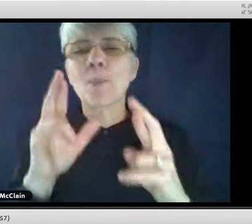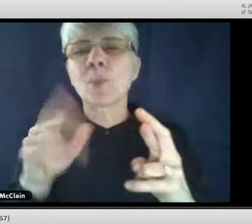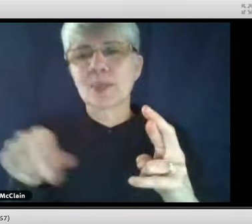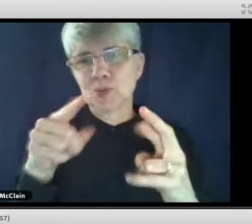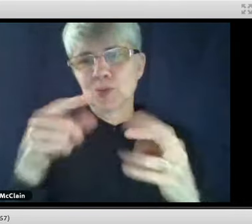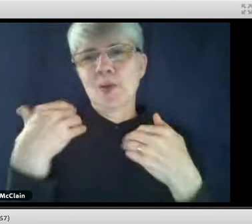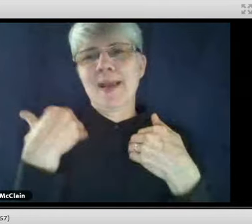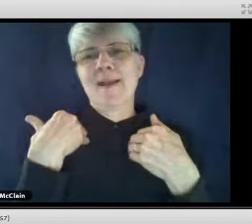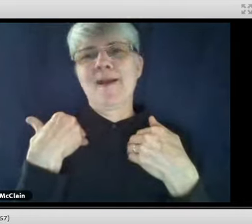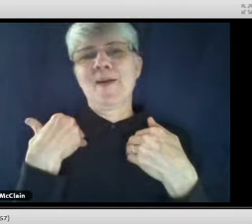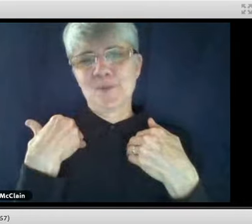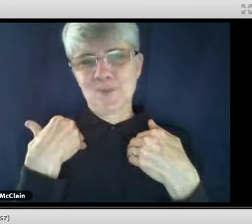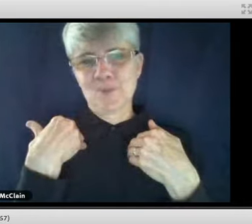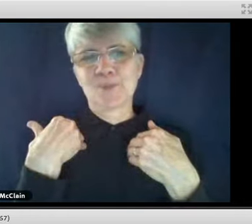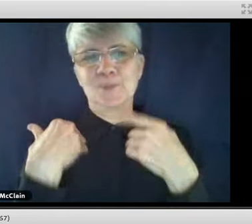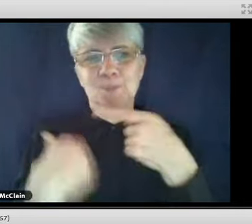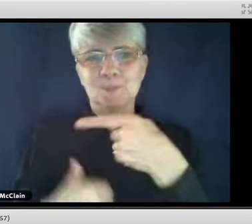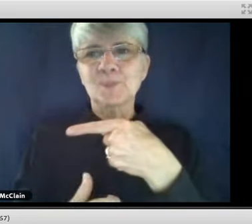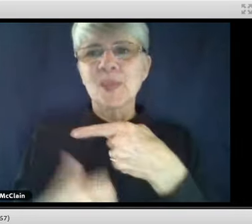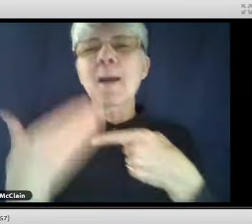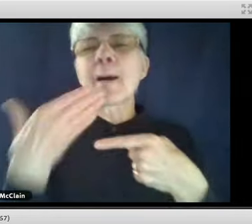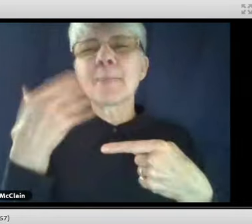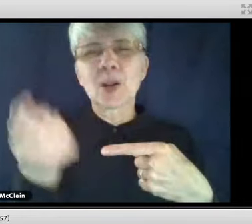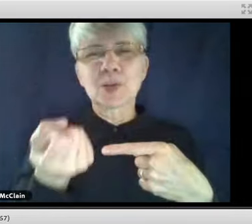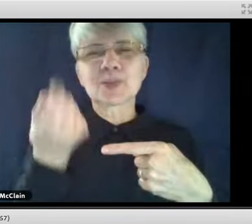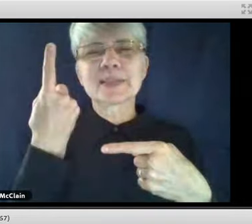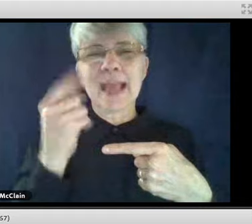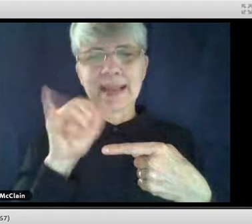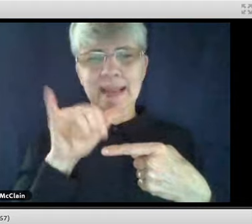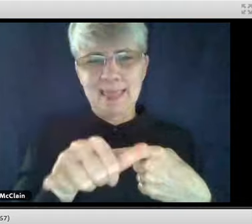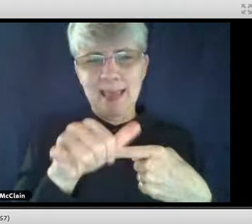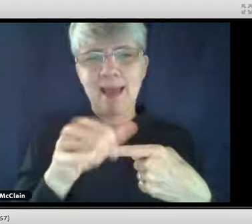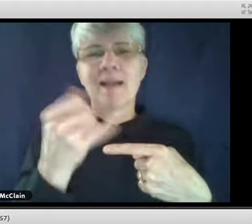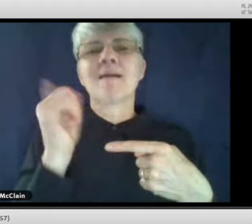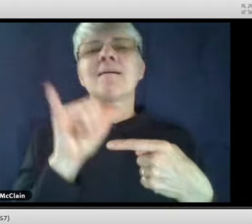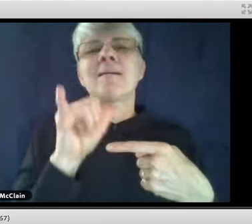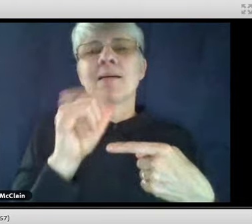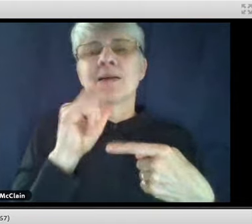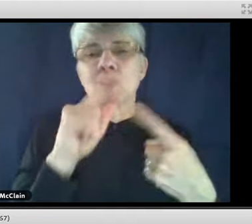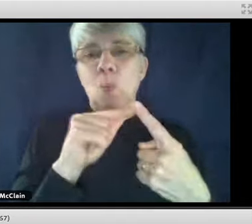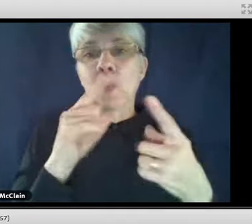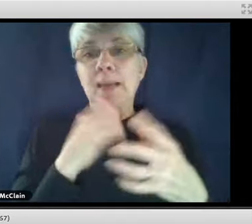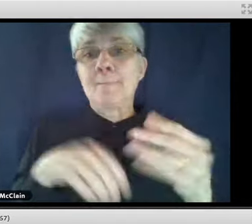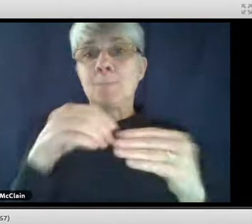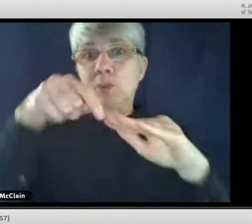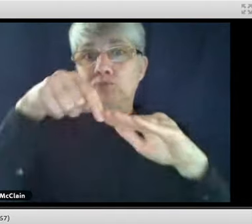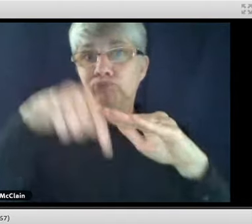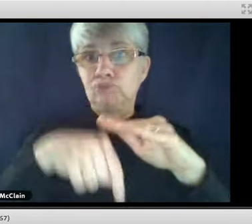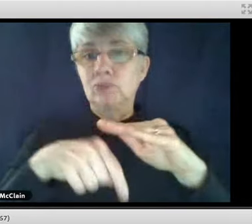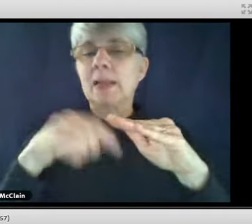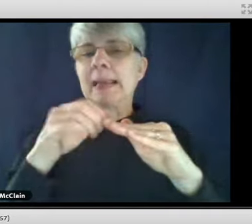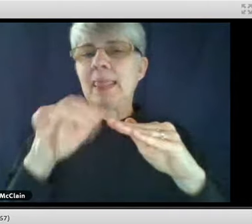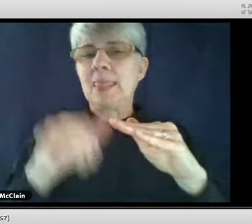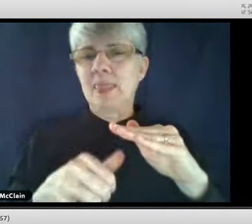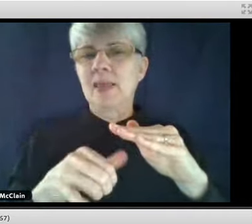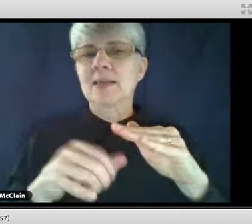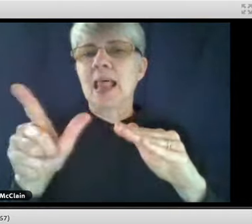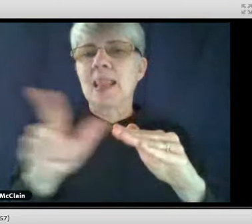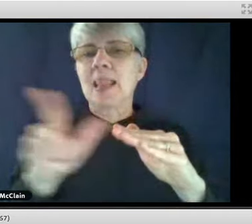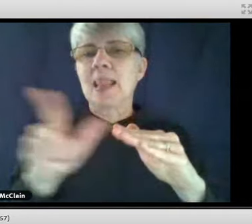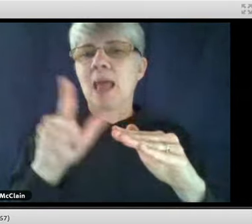have a better understanding of this, so that when we do kind of get a little bit more into the library reference